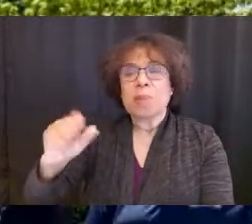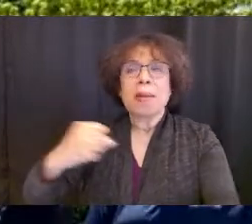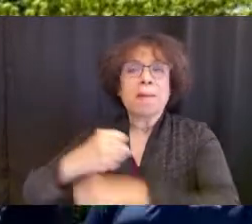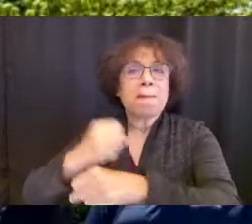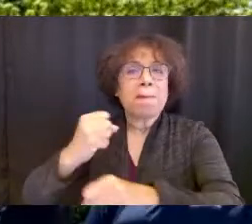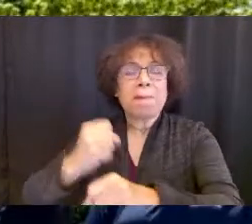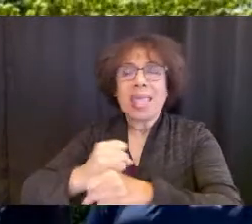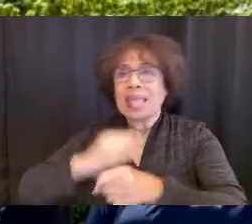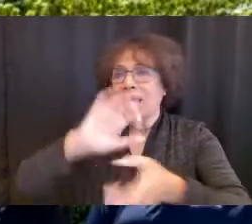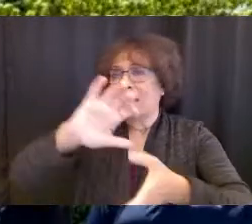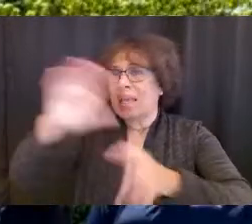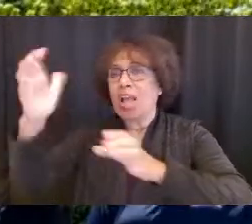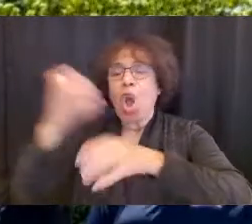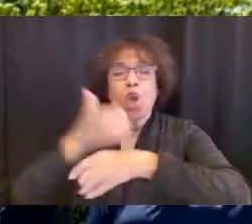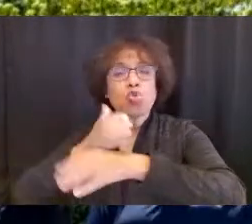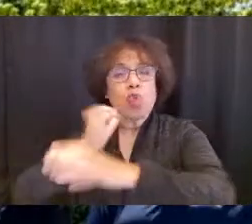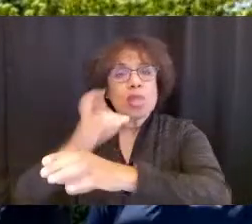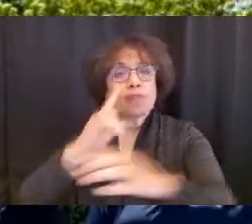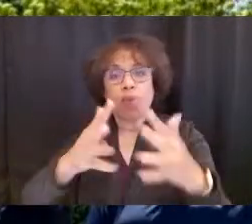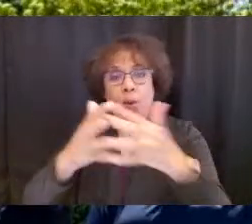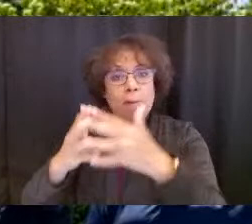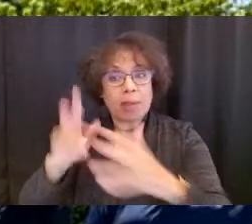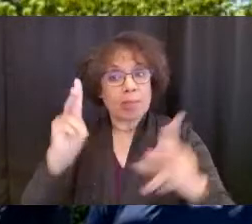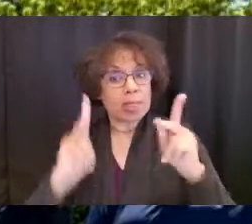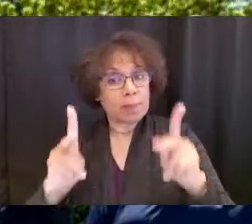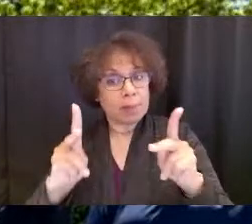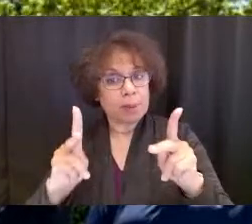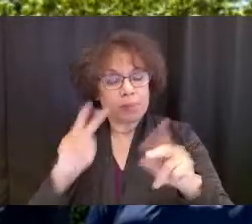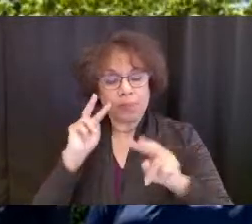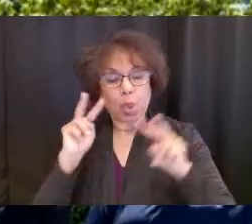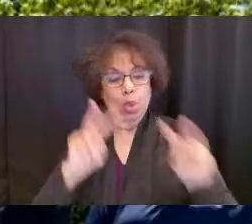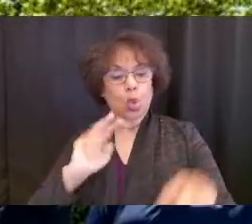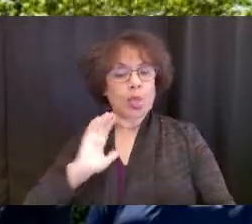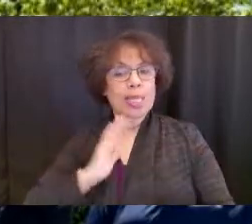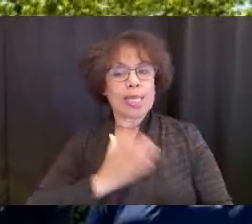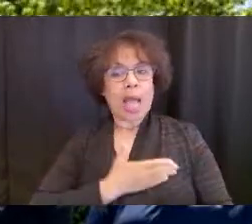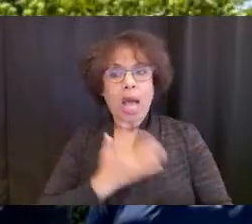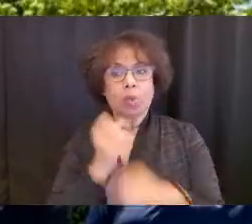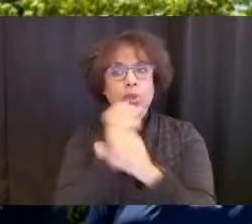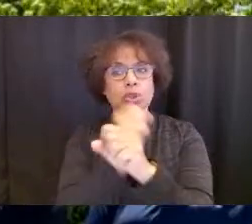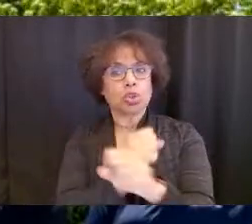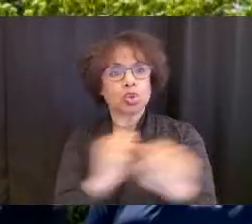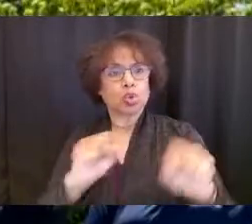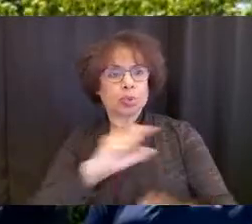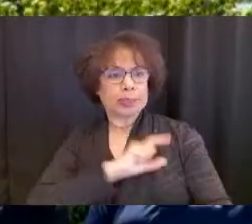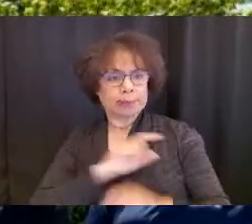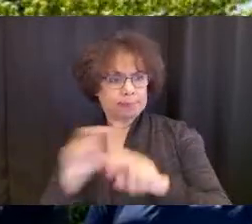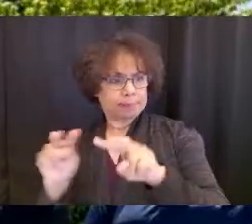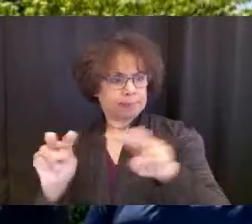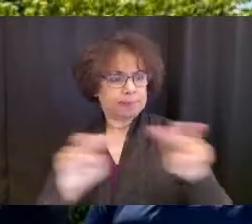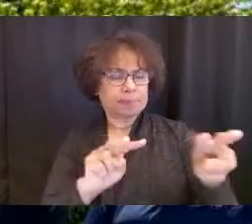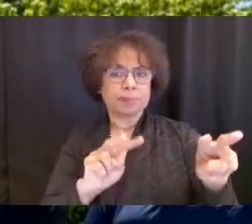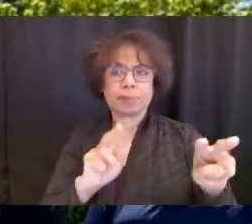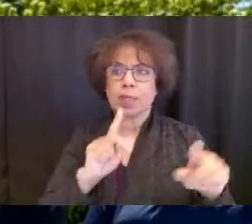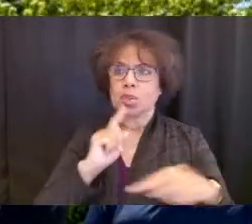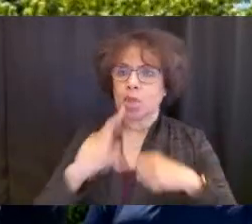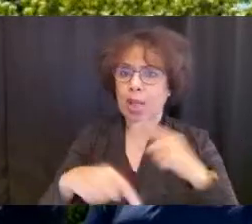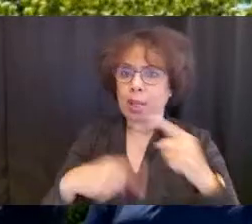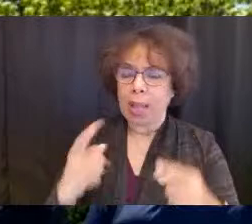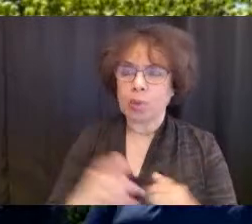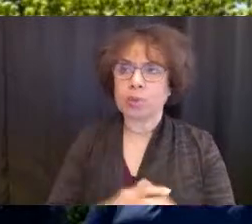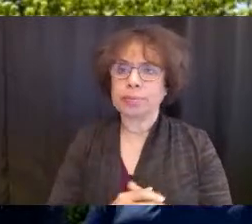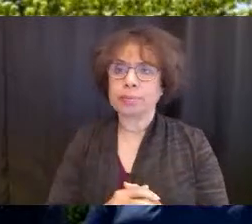the American people. And you look at our security around the world, there's so much talk about our